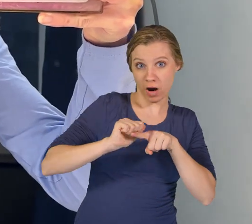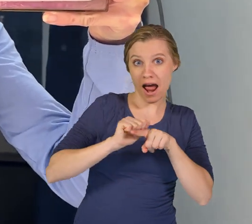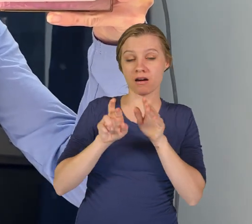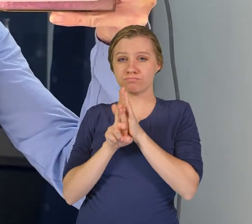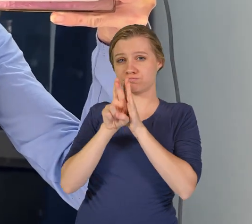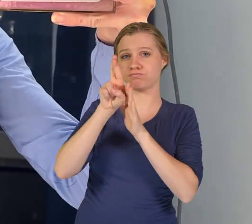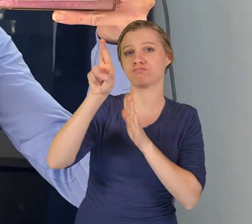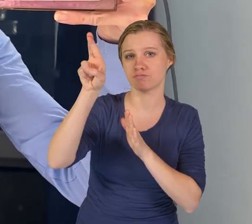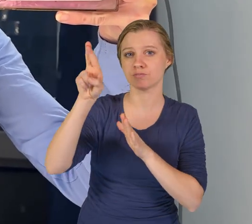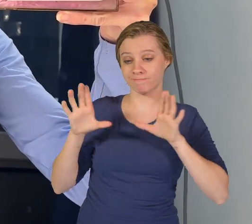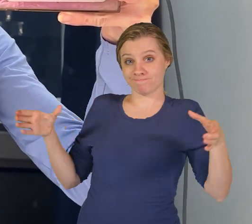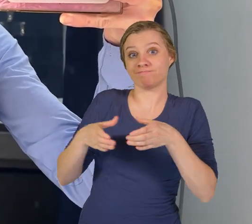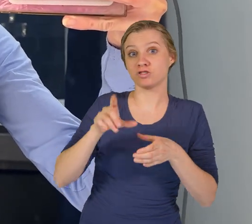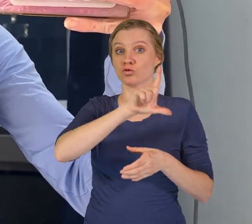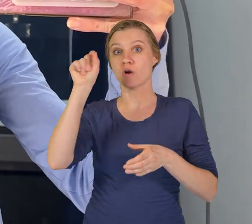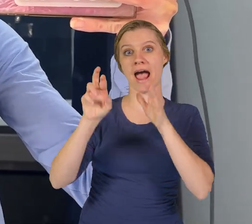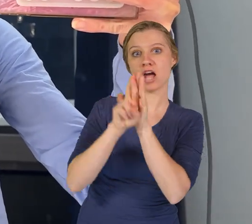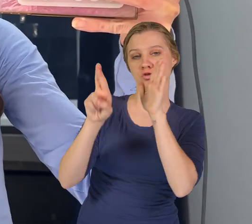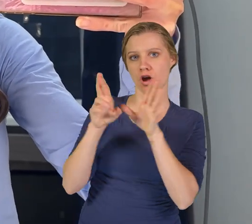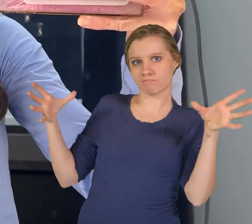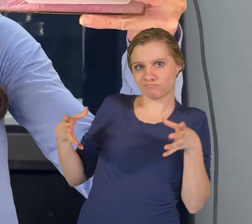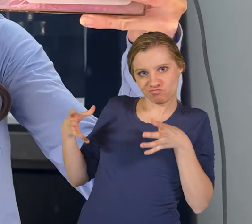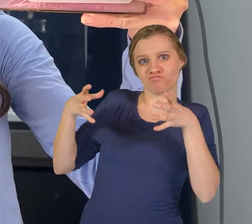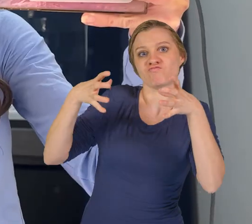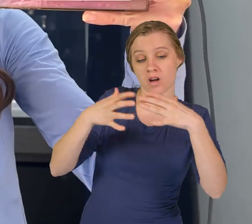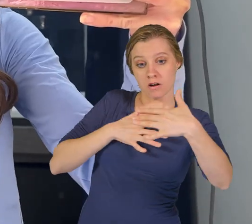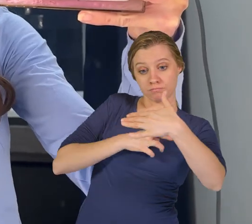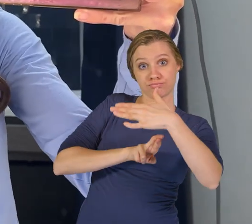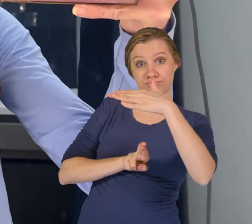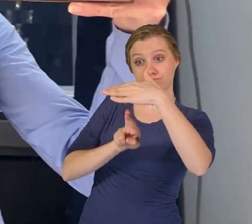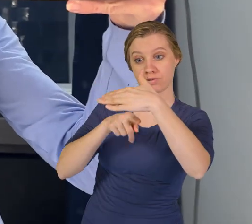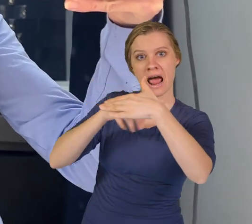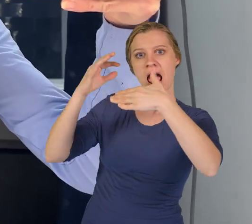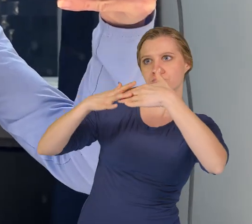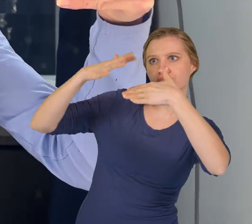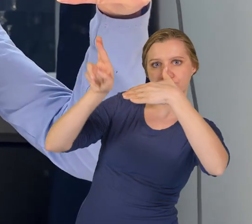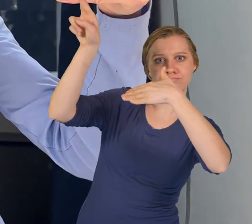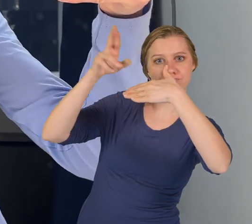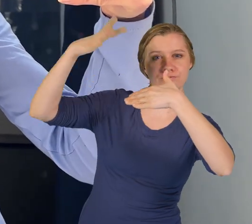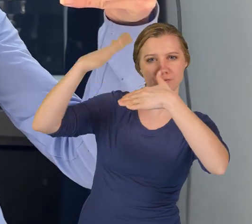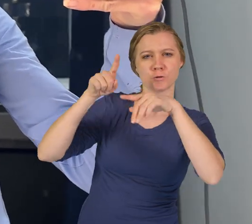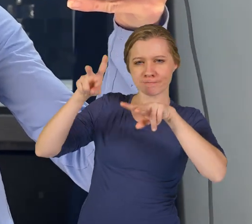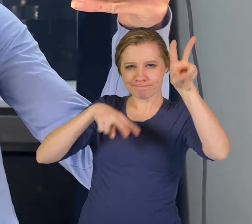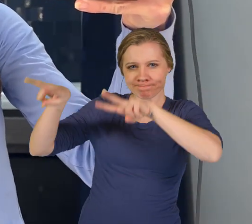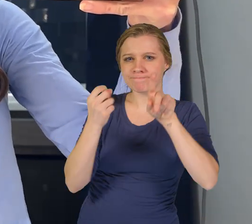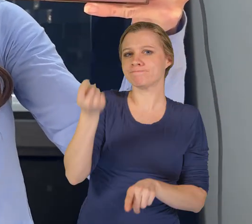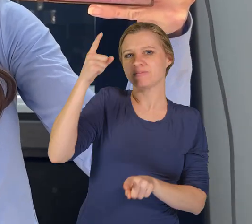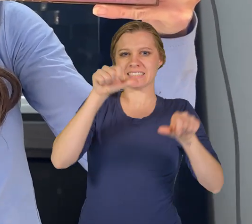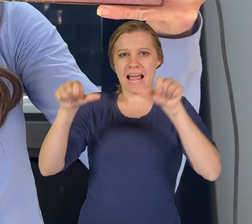of training and our spaceflight, and will be part of a cohort of over 20 astronauts, both suborbital and orbital astronauts,